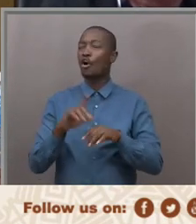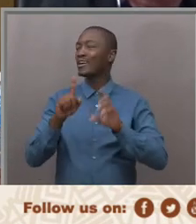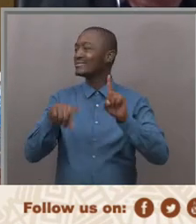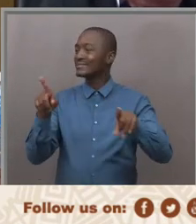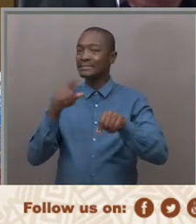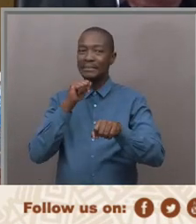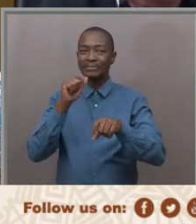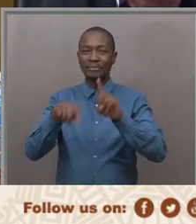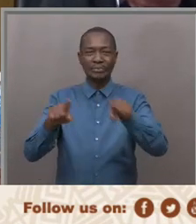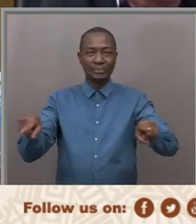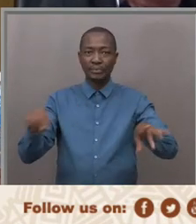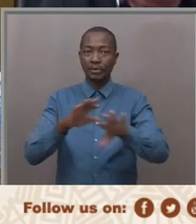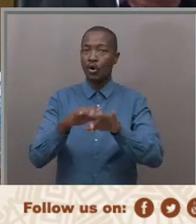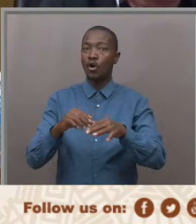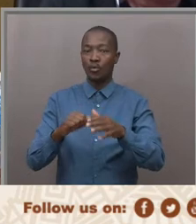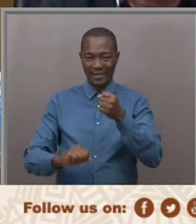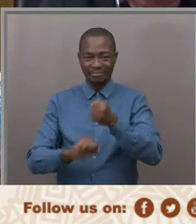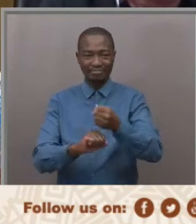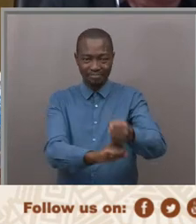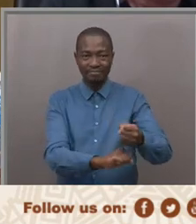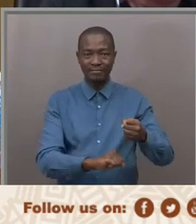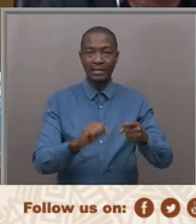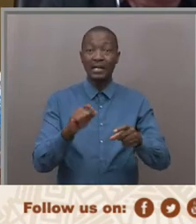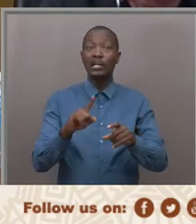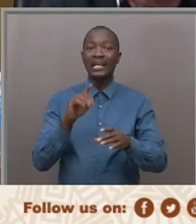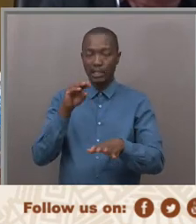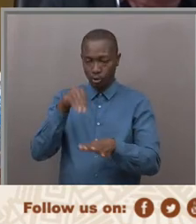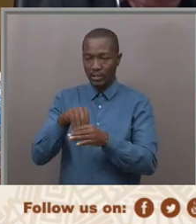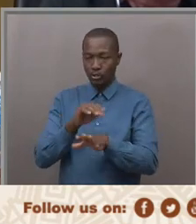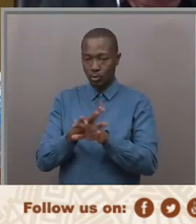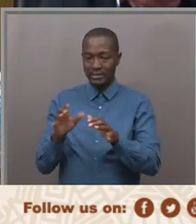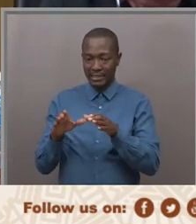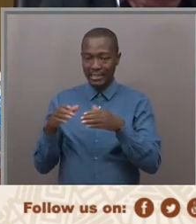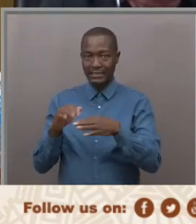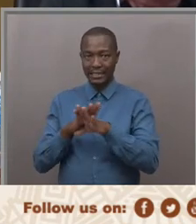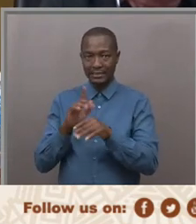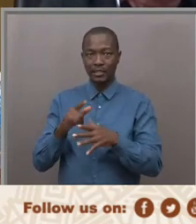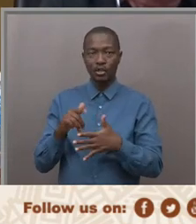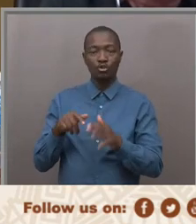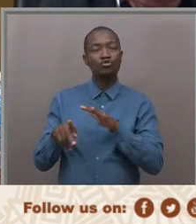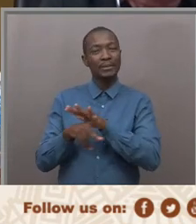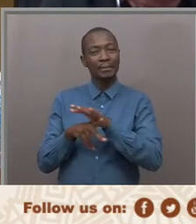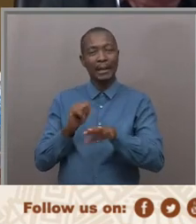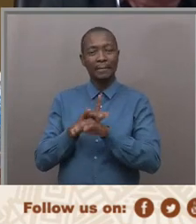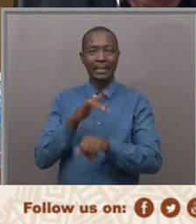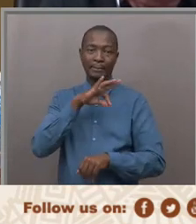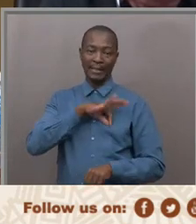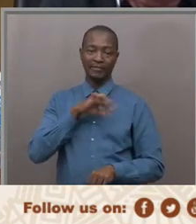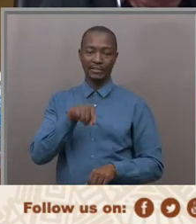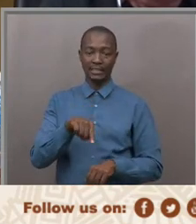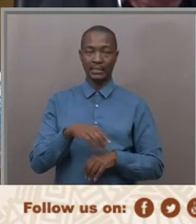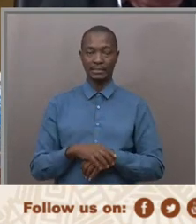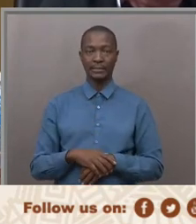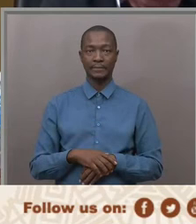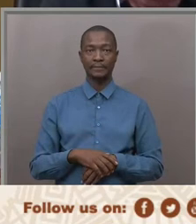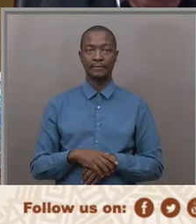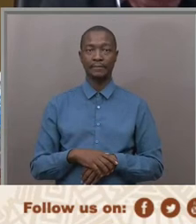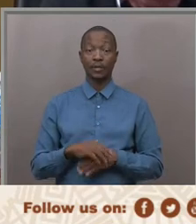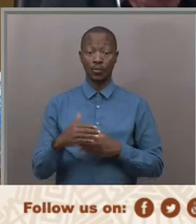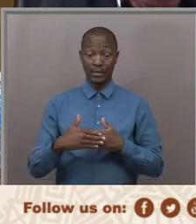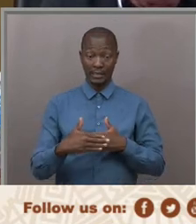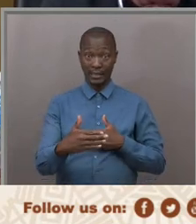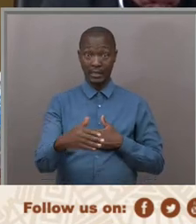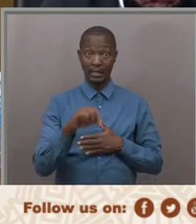the sector itself, to be primary beneficiaries of investment. As if that is not enough, within the next 12